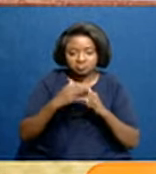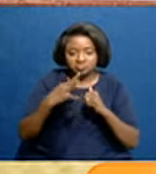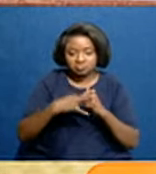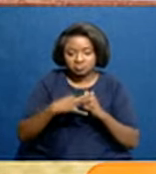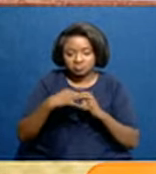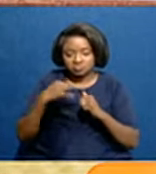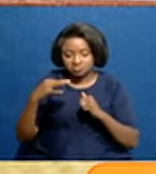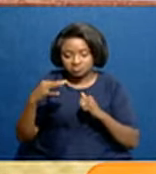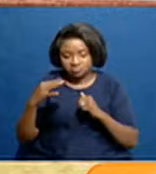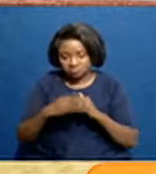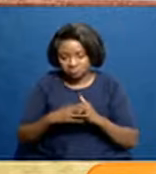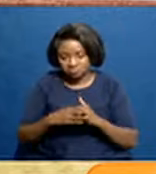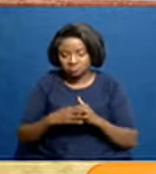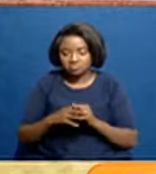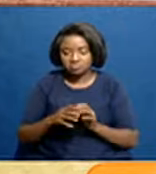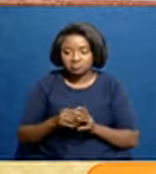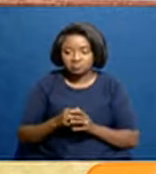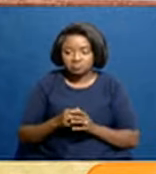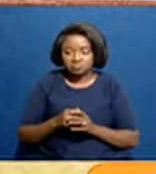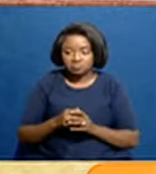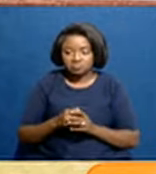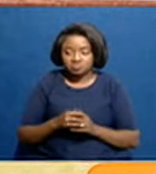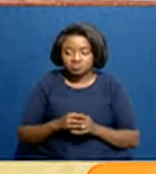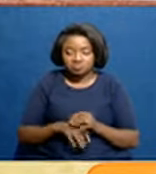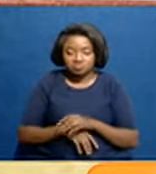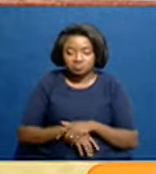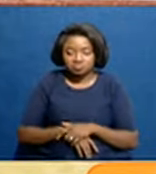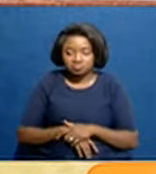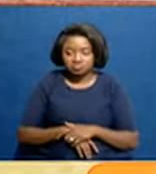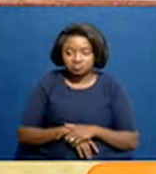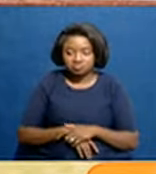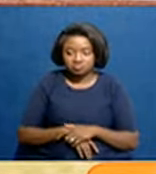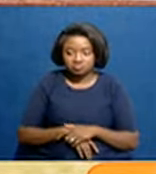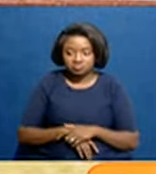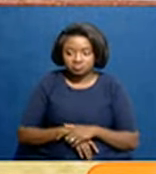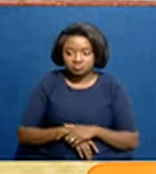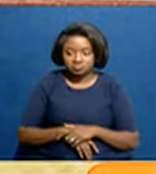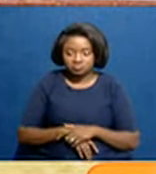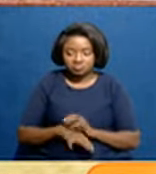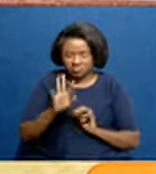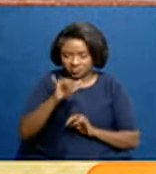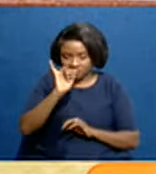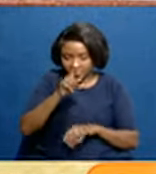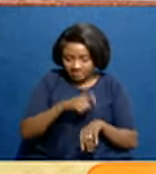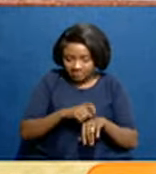1989, what was called the infamous structural adjustment. Yep. Jeff, since